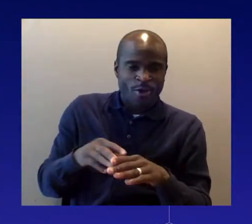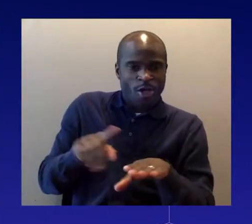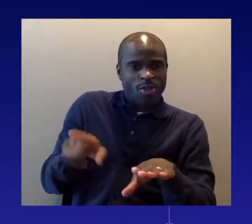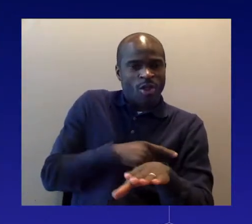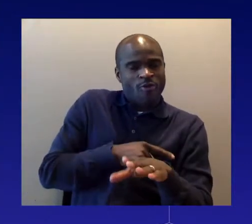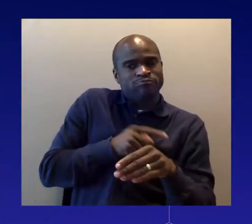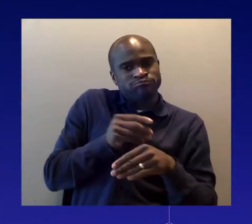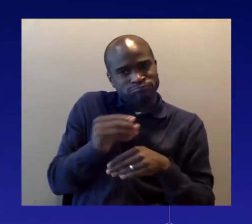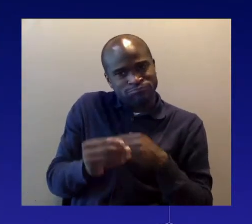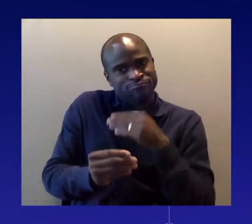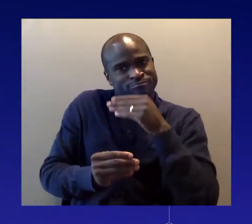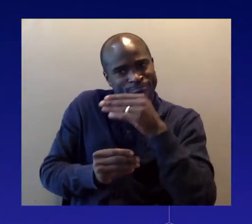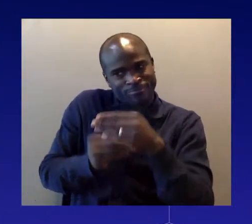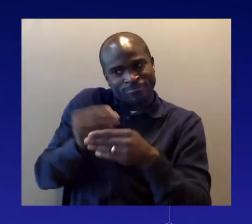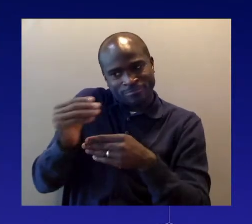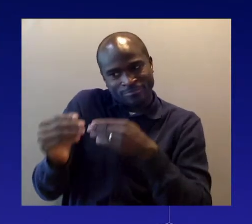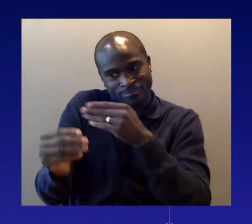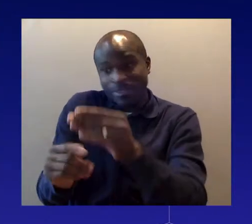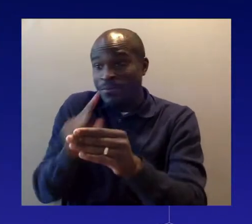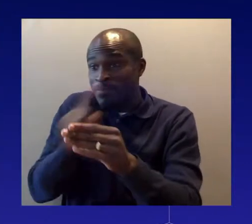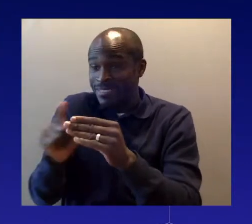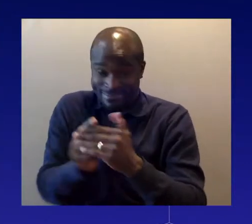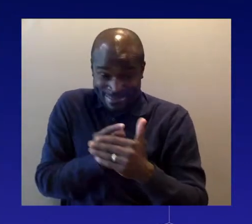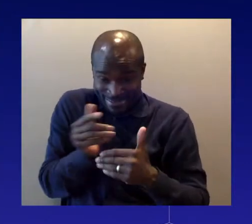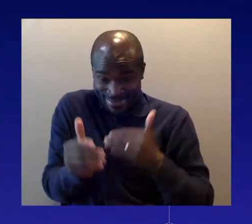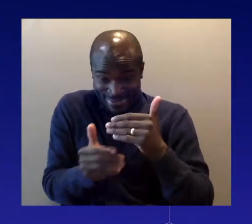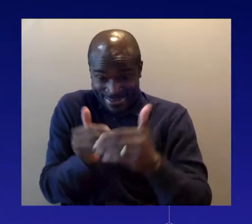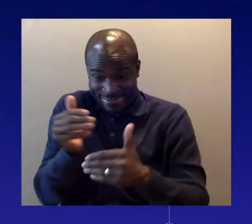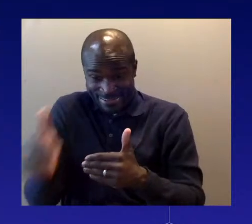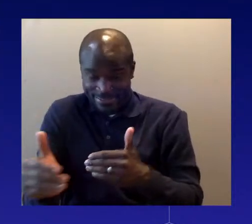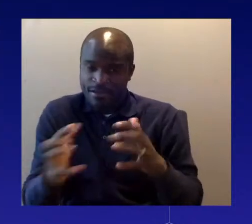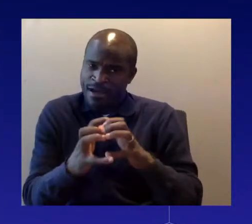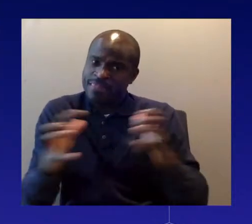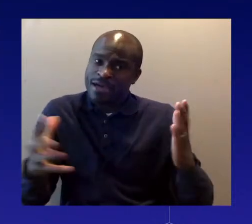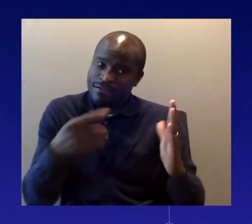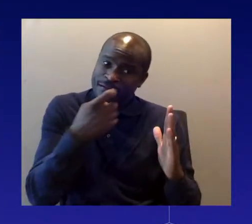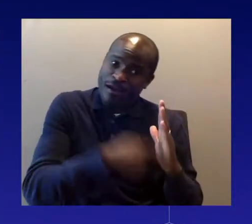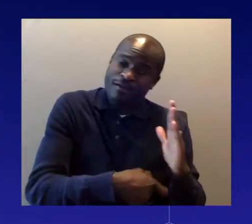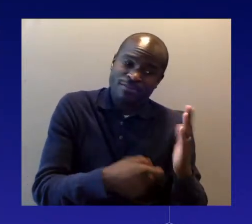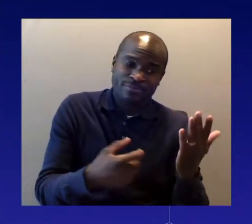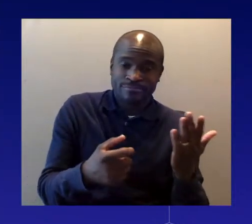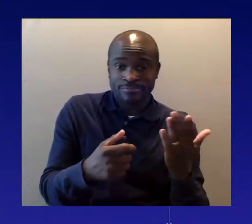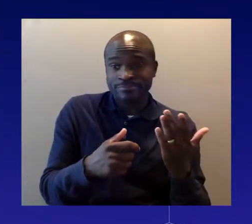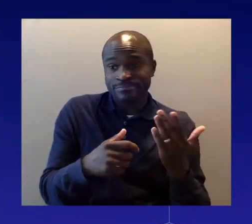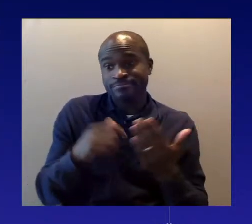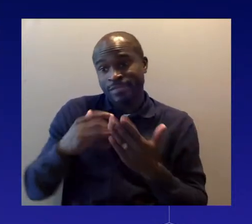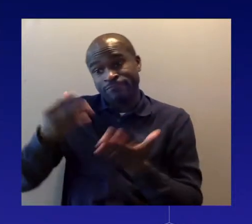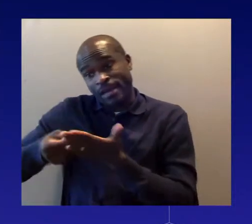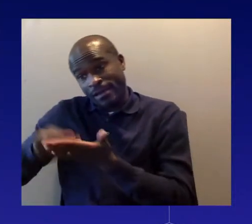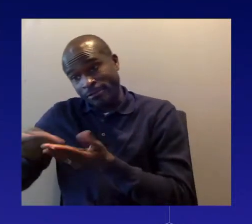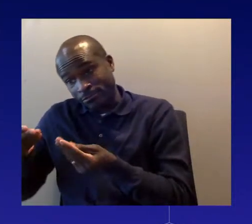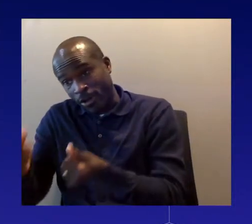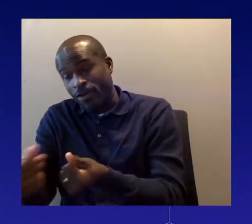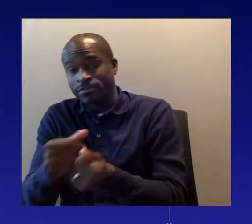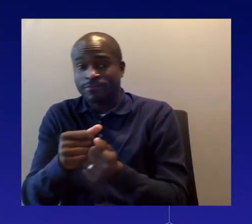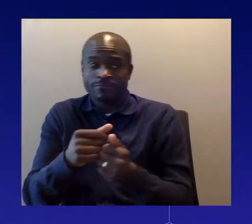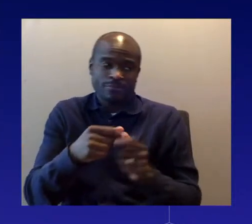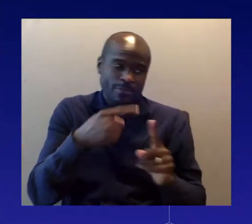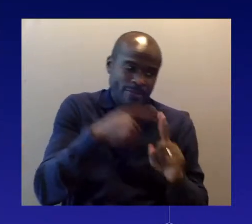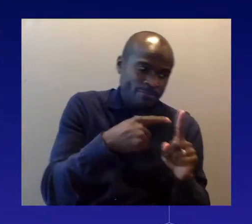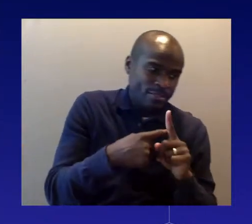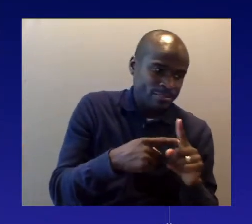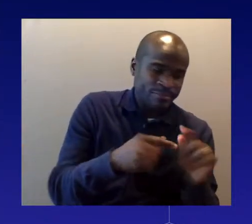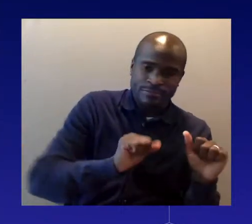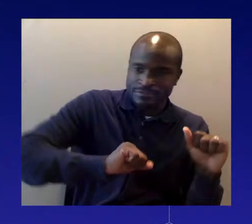are associated with that decision, both financial and non-financial. And so it's not just merely engaging those populations,